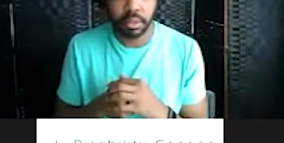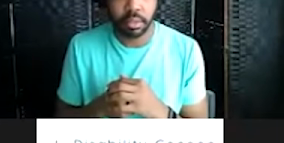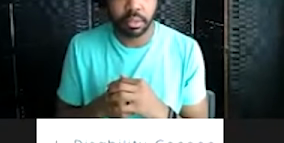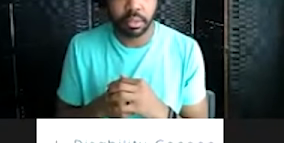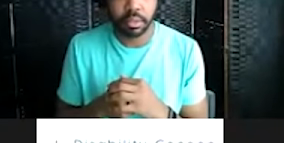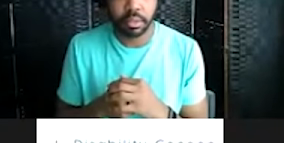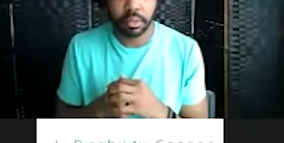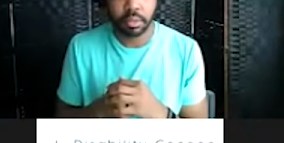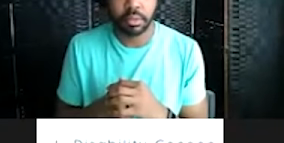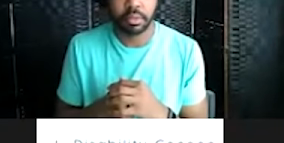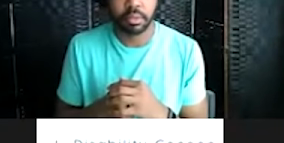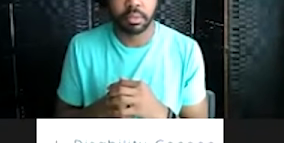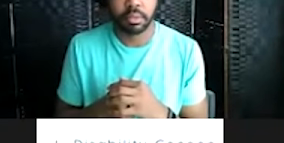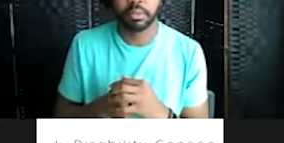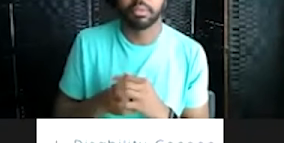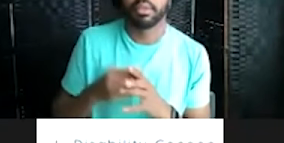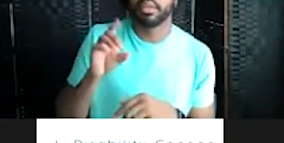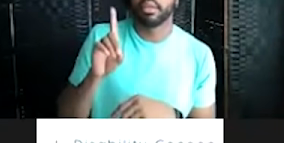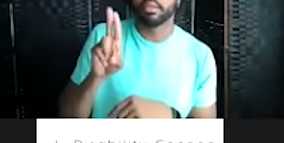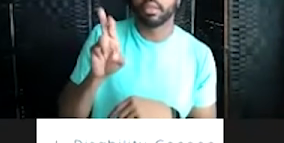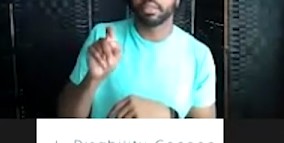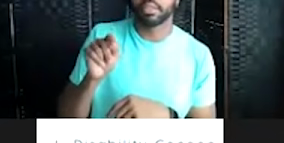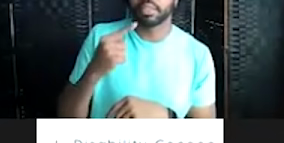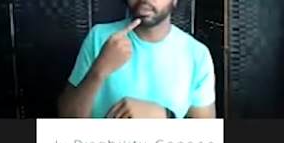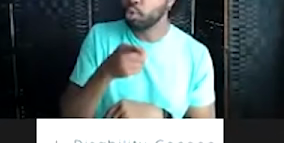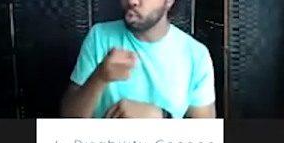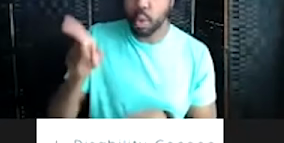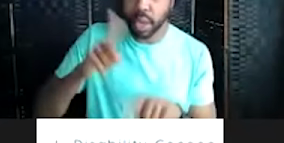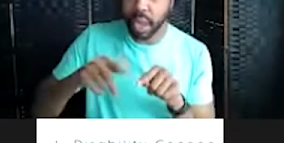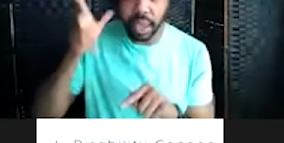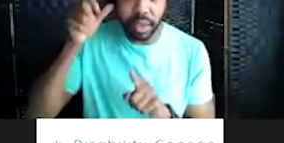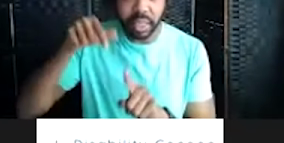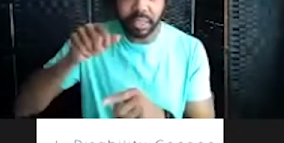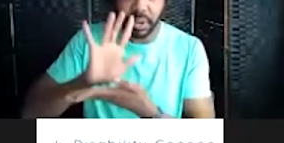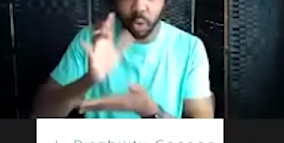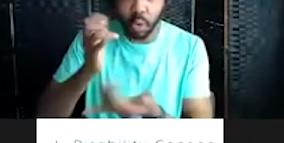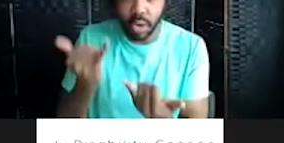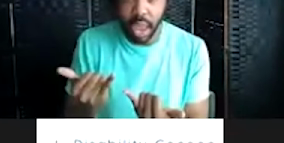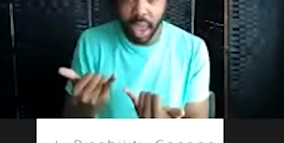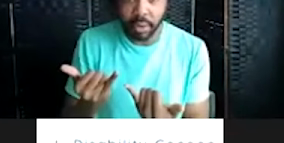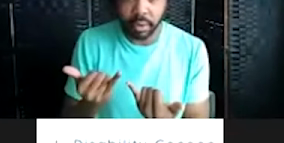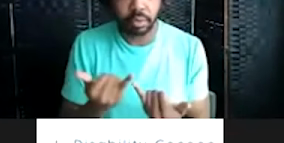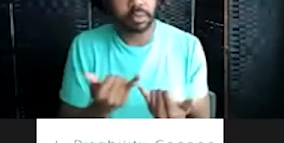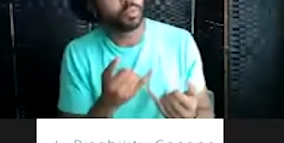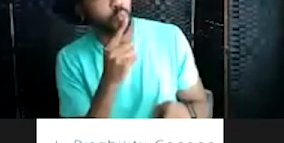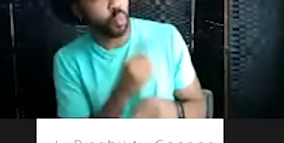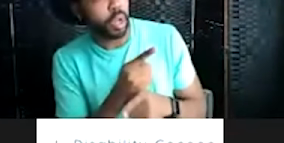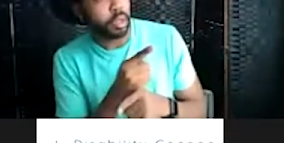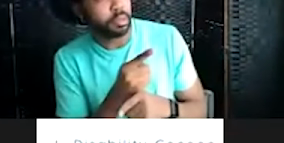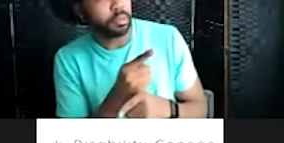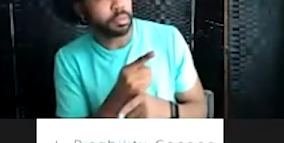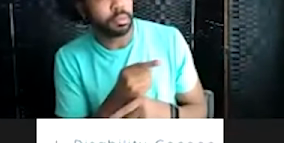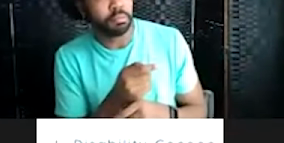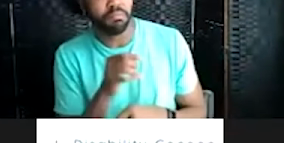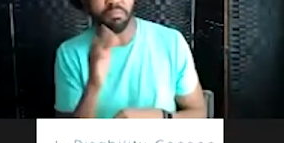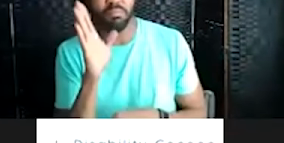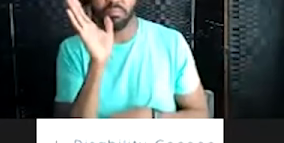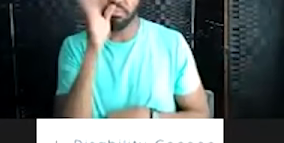Oh, you cannot hear it now. Is that correct? Correct. That is extremely strange why it would just